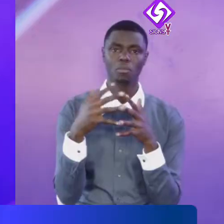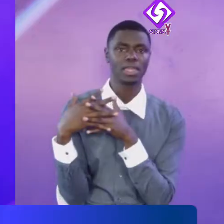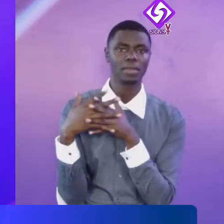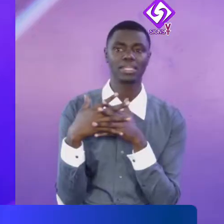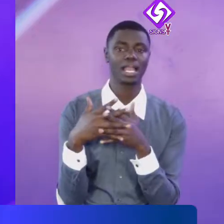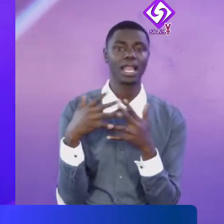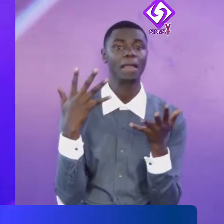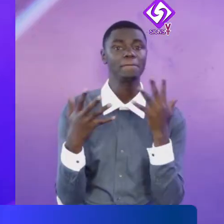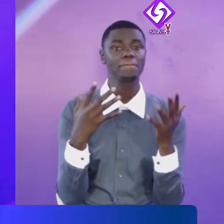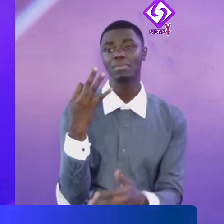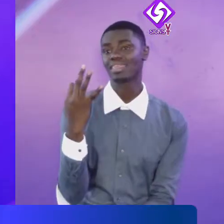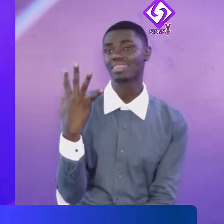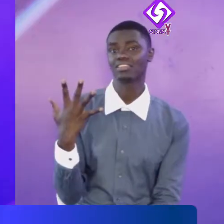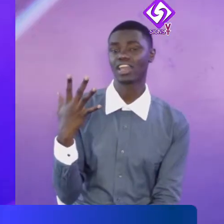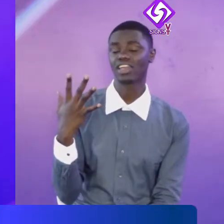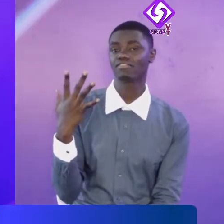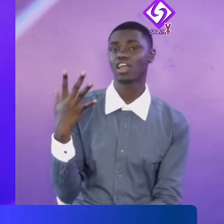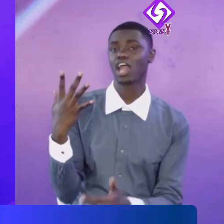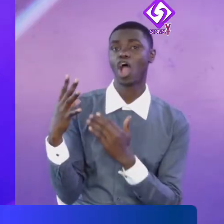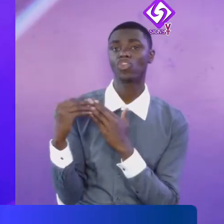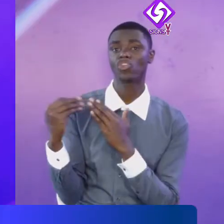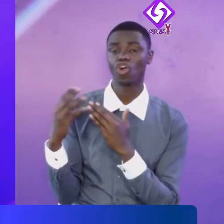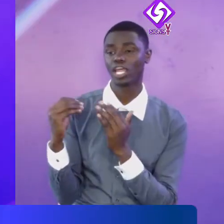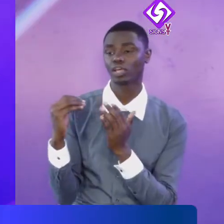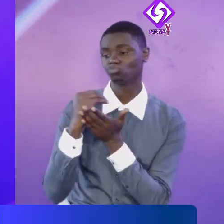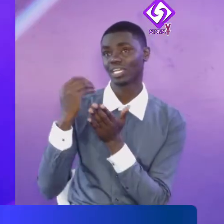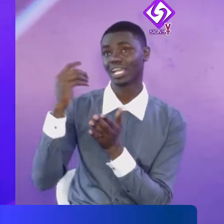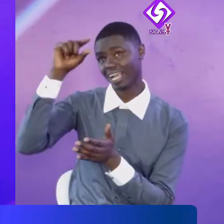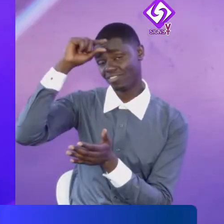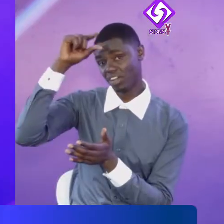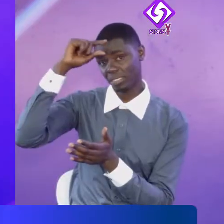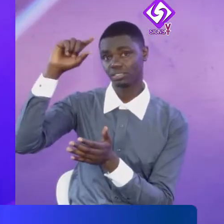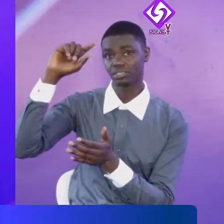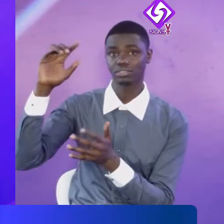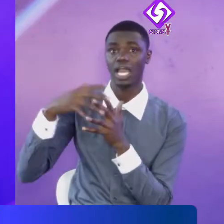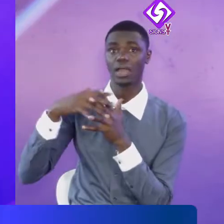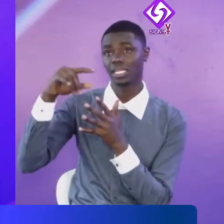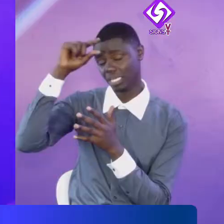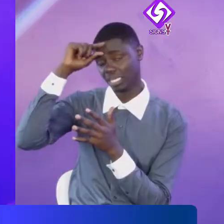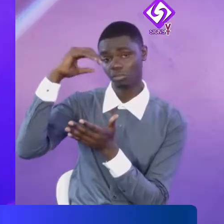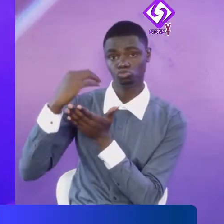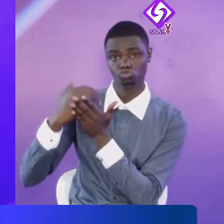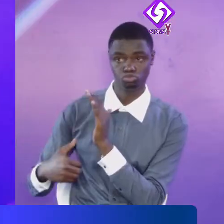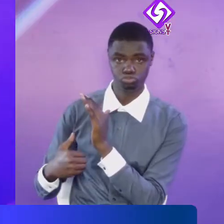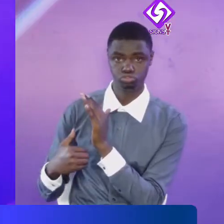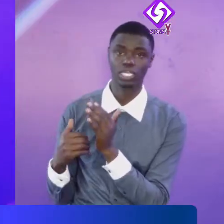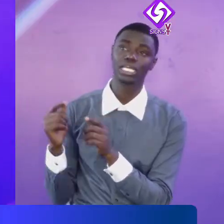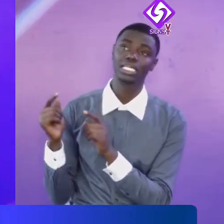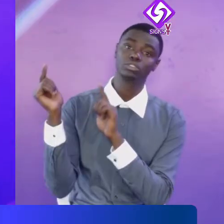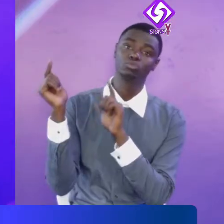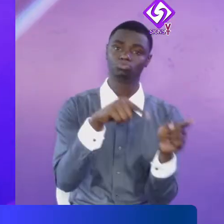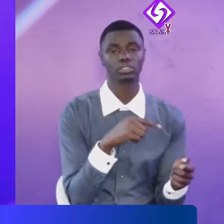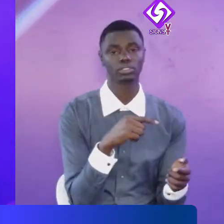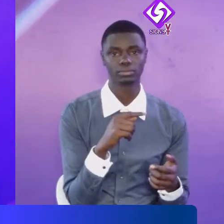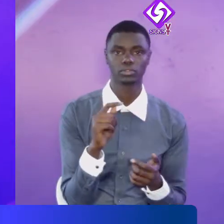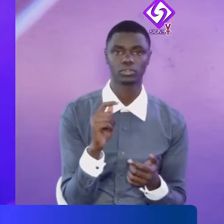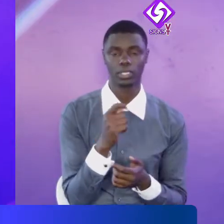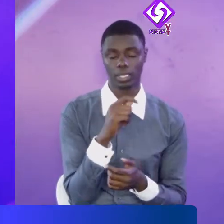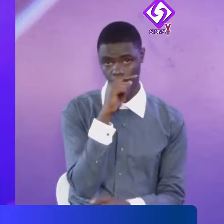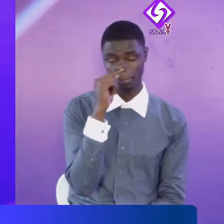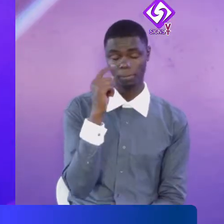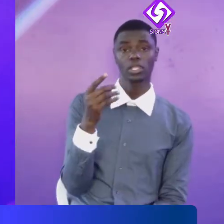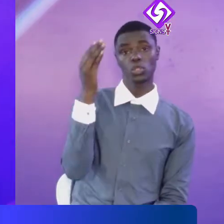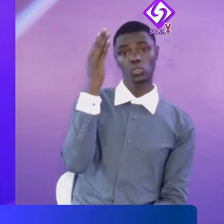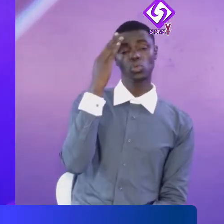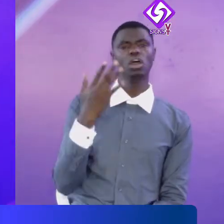maybe $35 remain there, taken by the government from a Kenyan trying to help Kenya. And you know, people